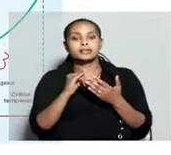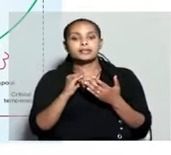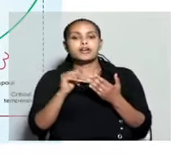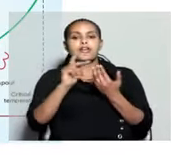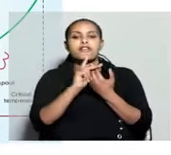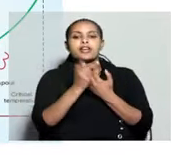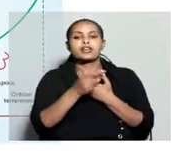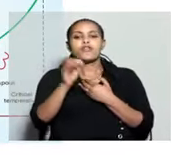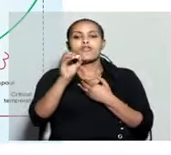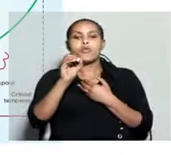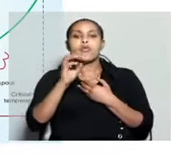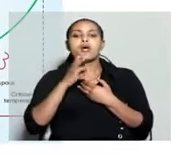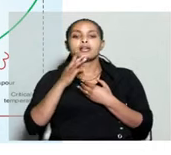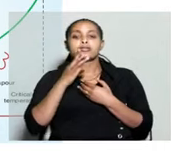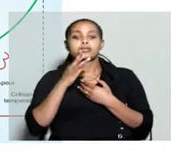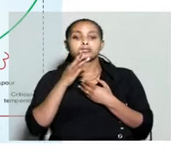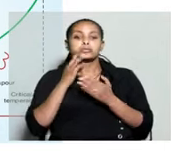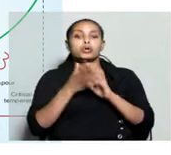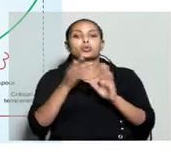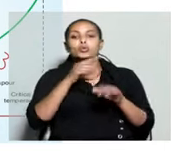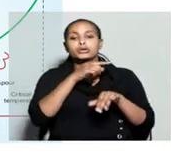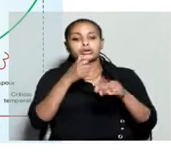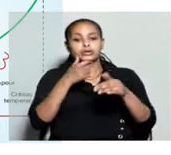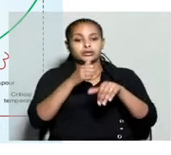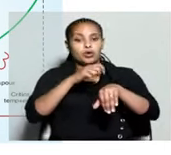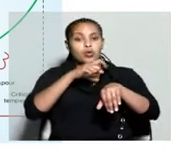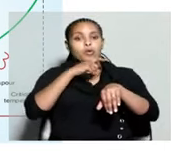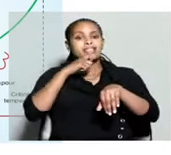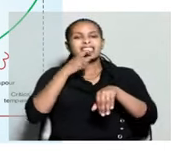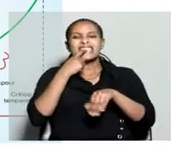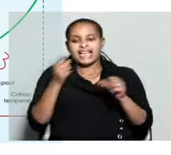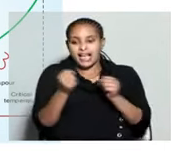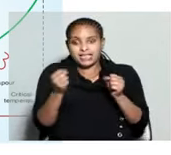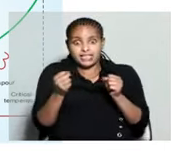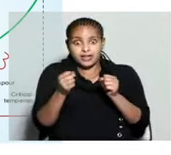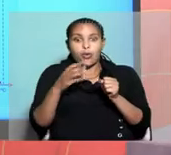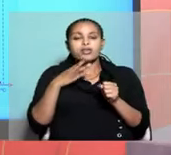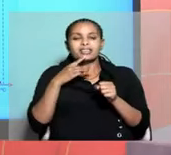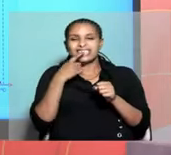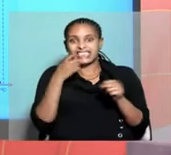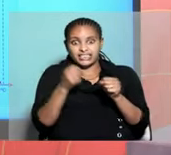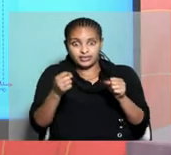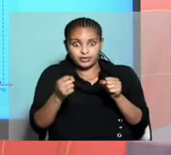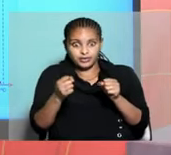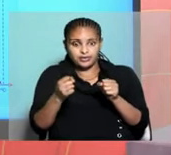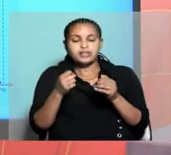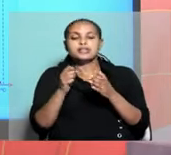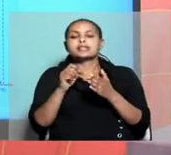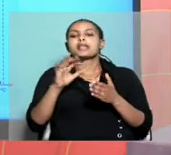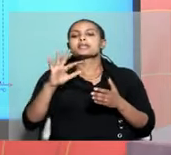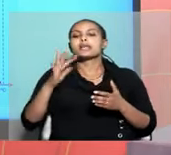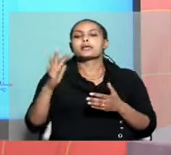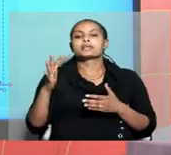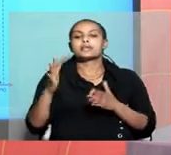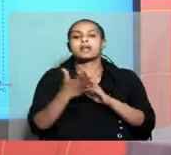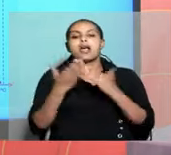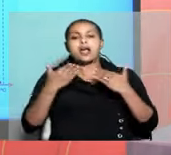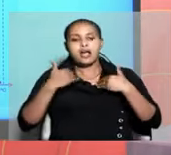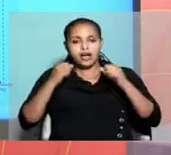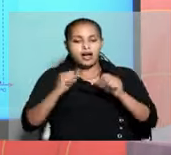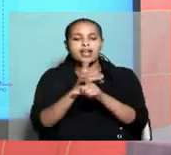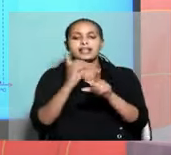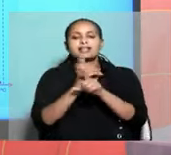phase of water, which is solid ice water. in which the substance can